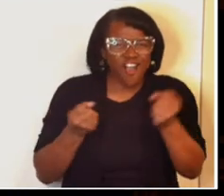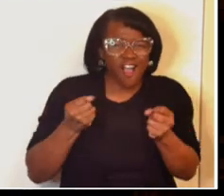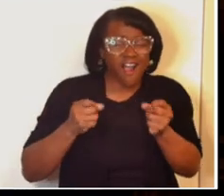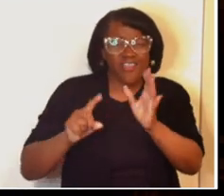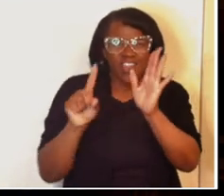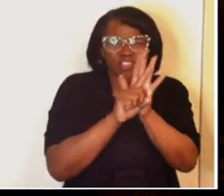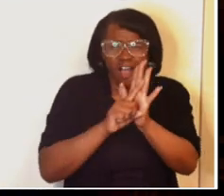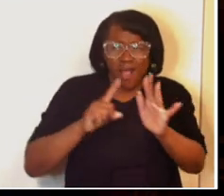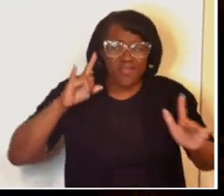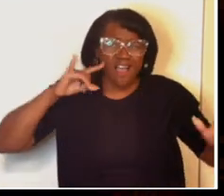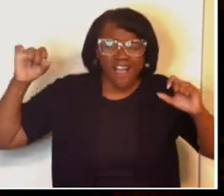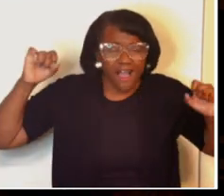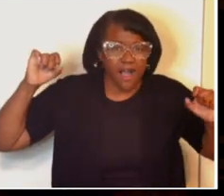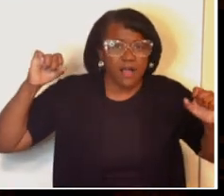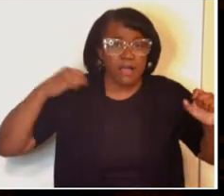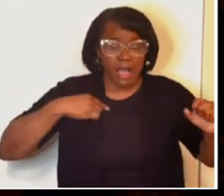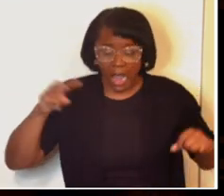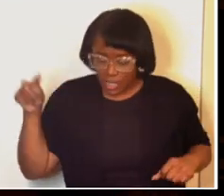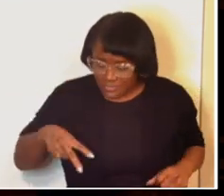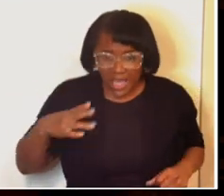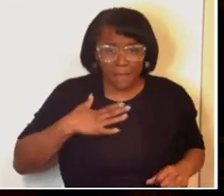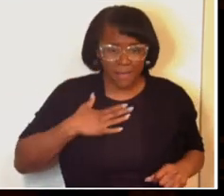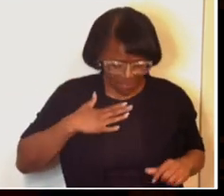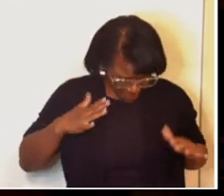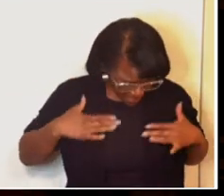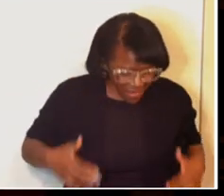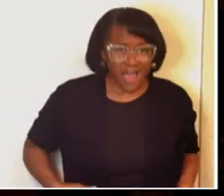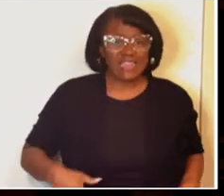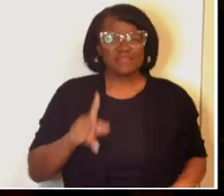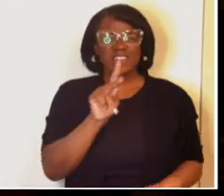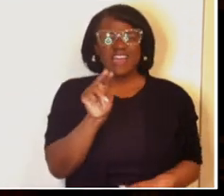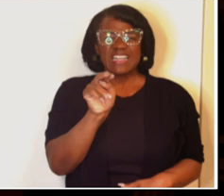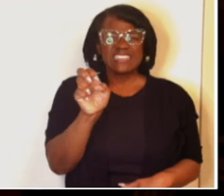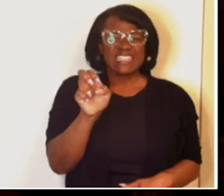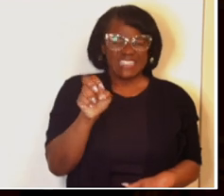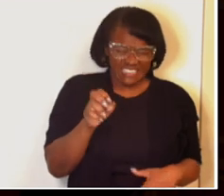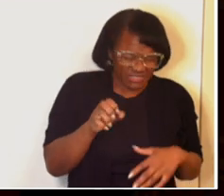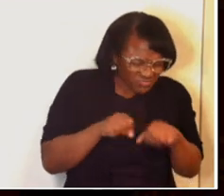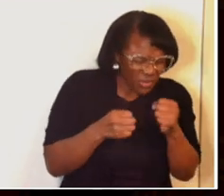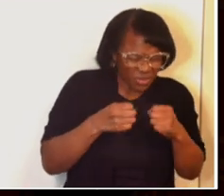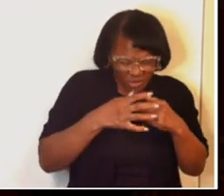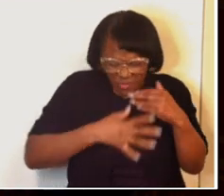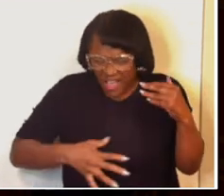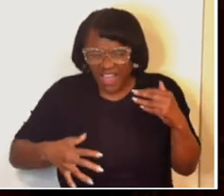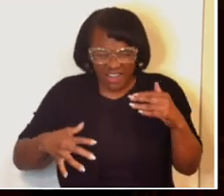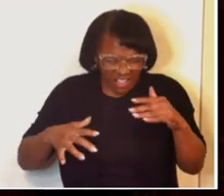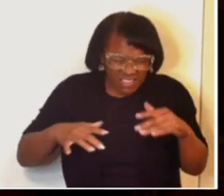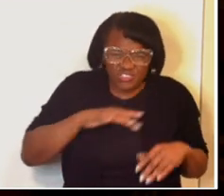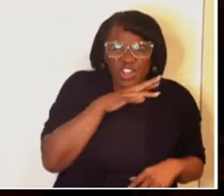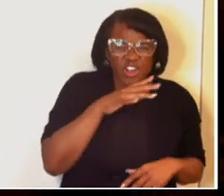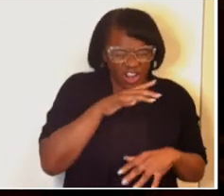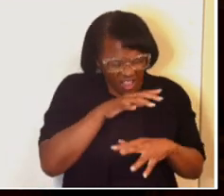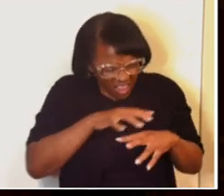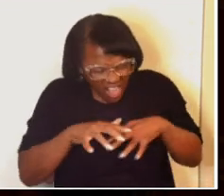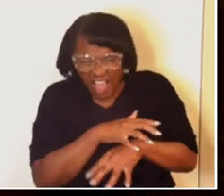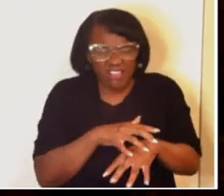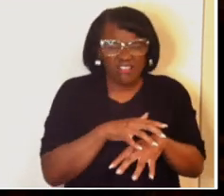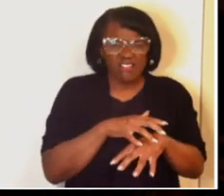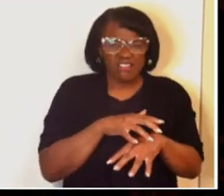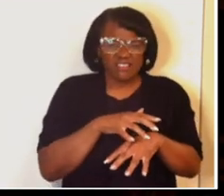I look down to check the damage. My knees scraped, flesh exposed as blood and dirt reintroduce themselves for the umpteenth